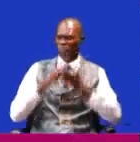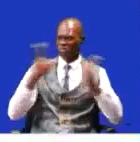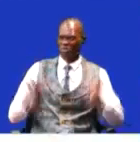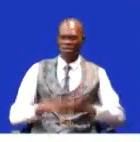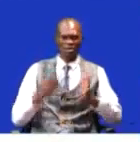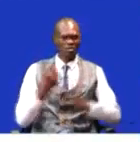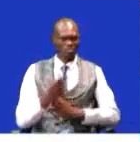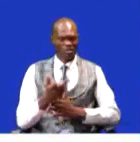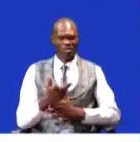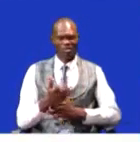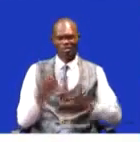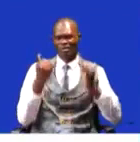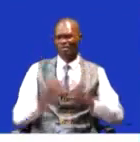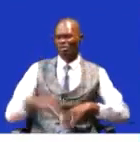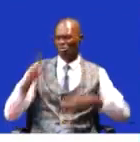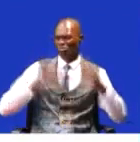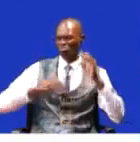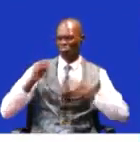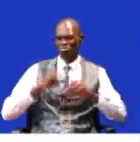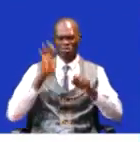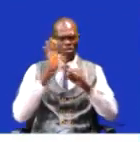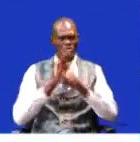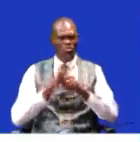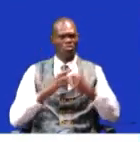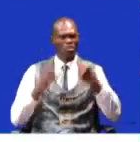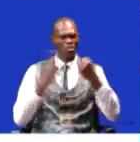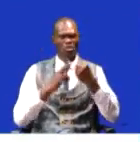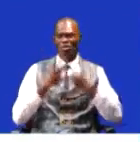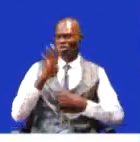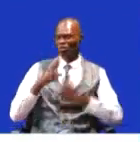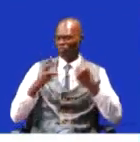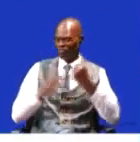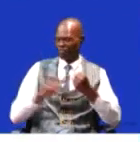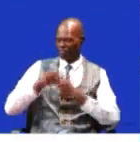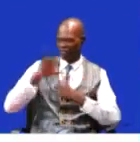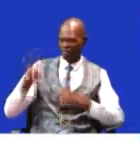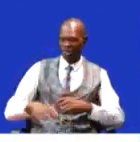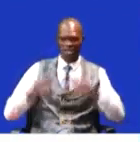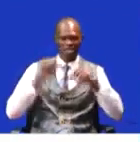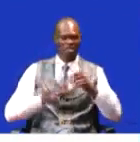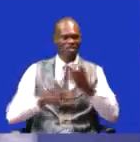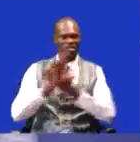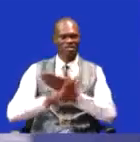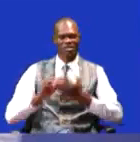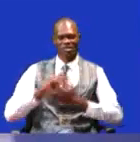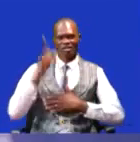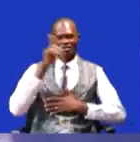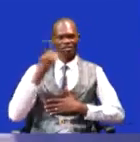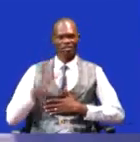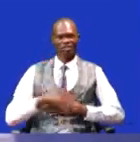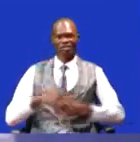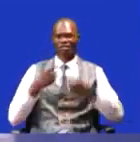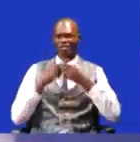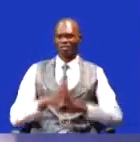ma odhuro mabende gie thuru niendi okwako counties 40 kod 7 duto mantiere pacho kaindi. But out